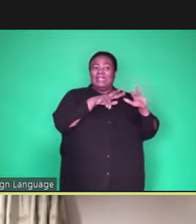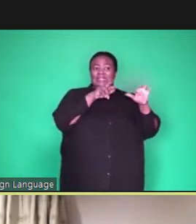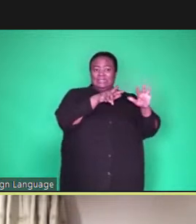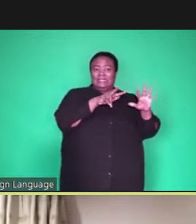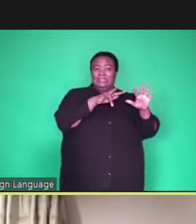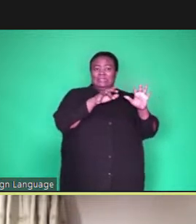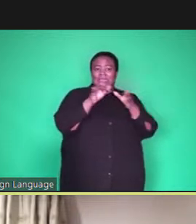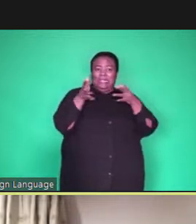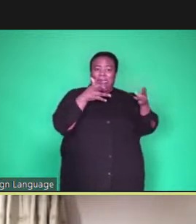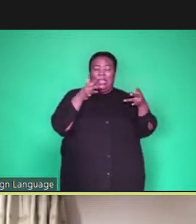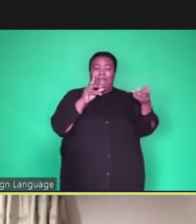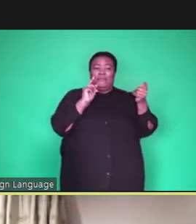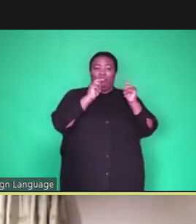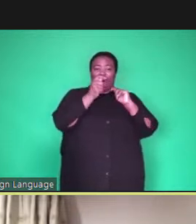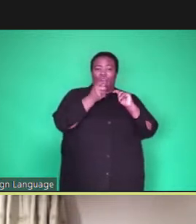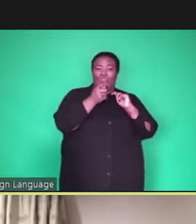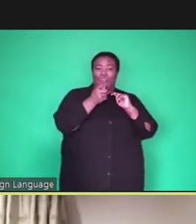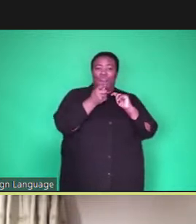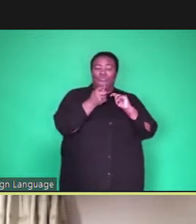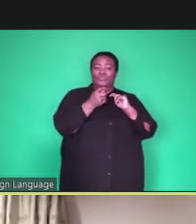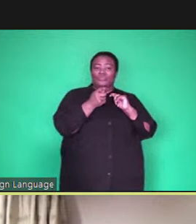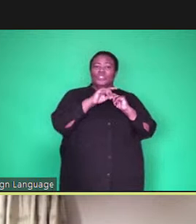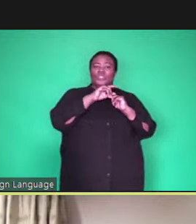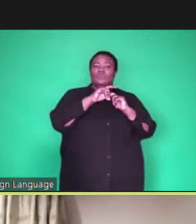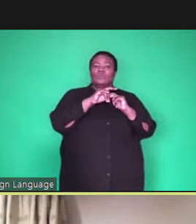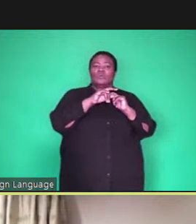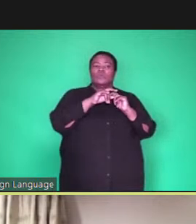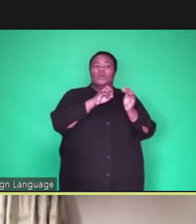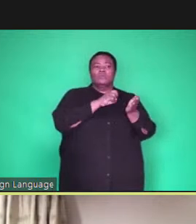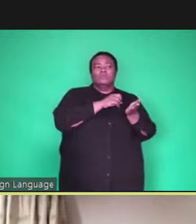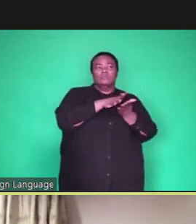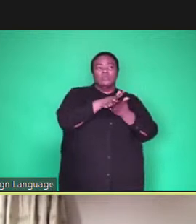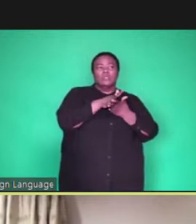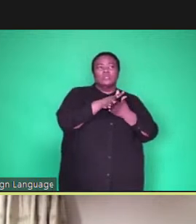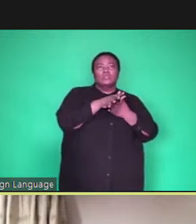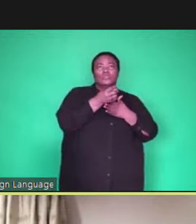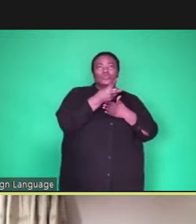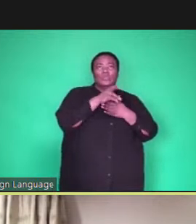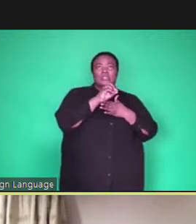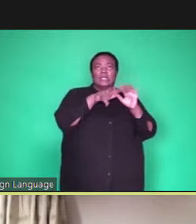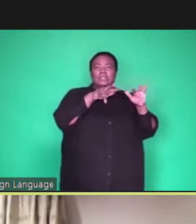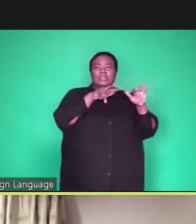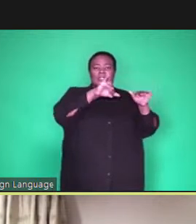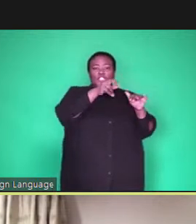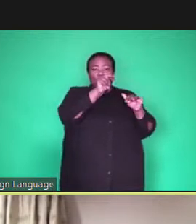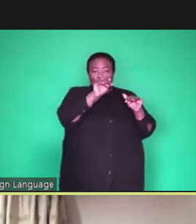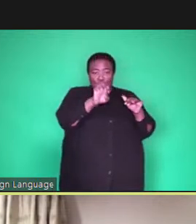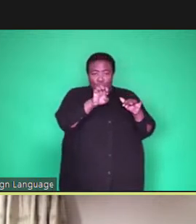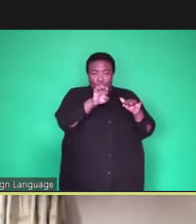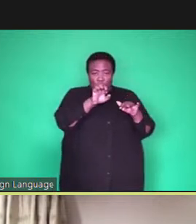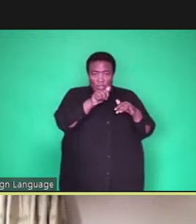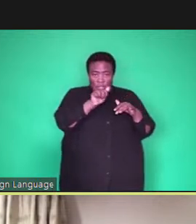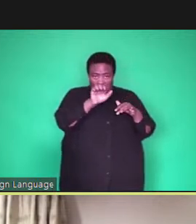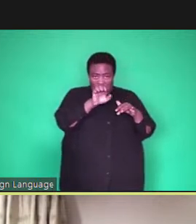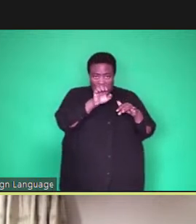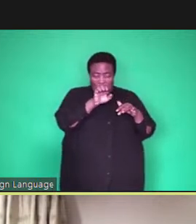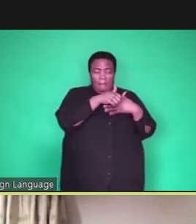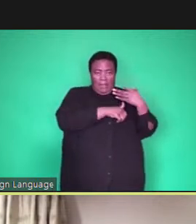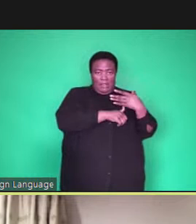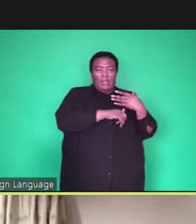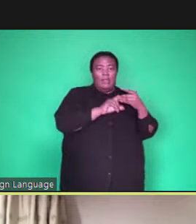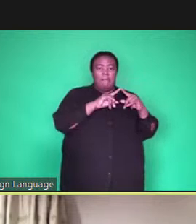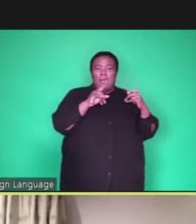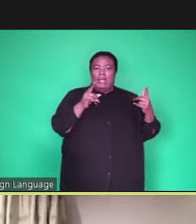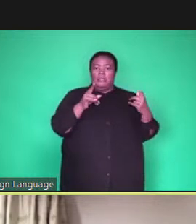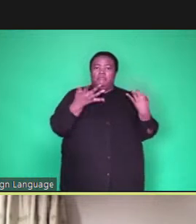released in June 2018, but has not yet been enacted. So that means that the approach so far has been